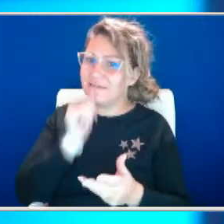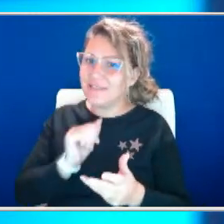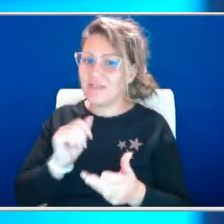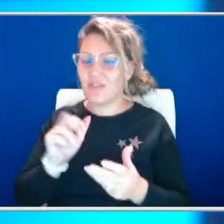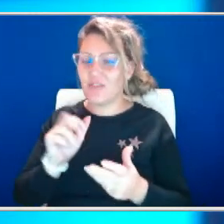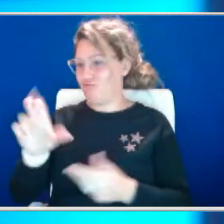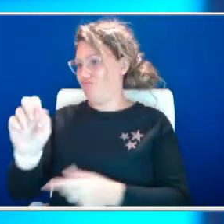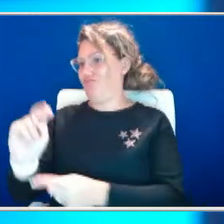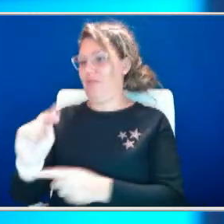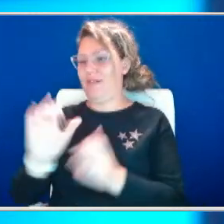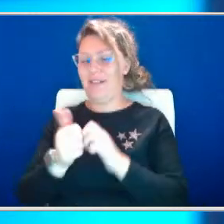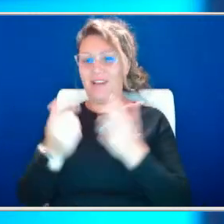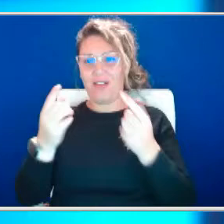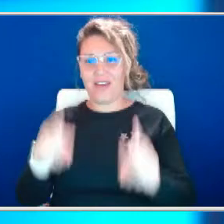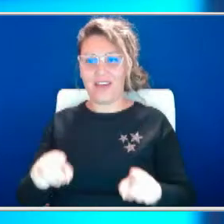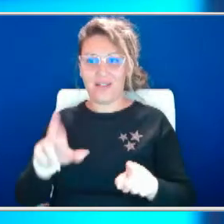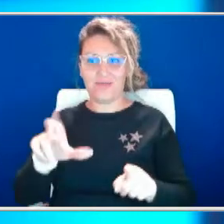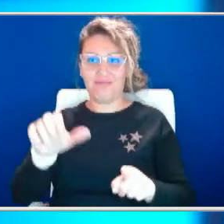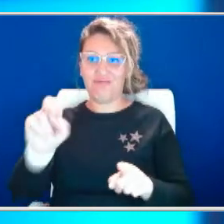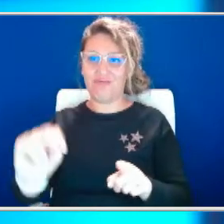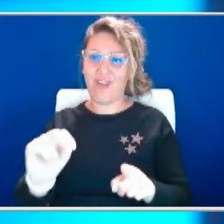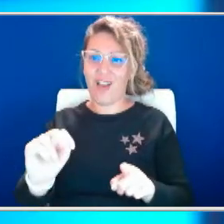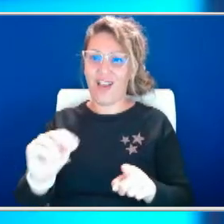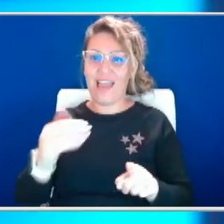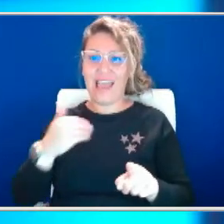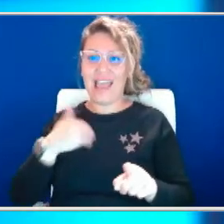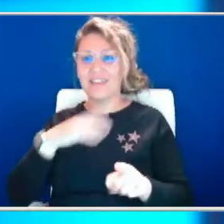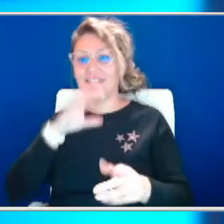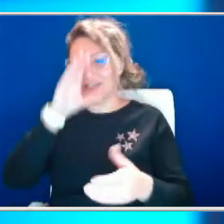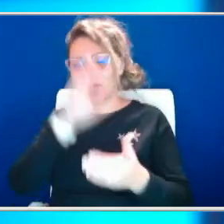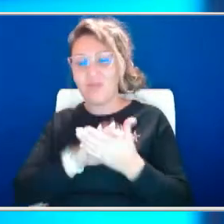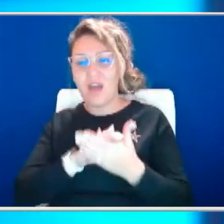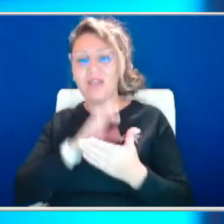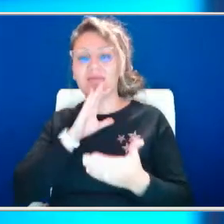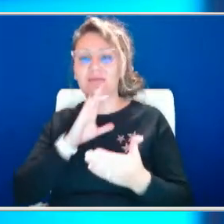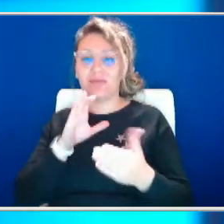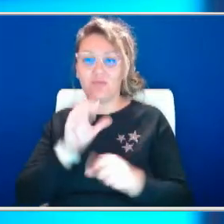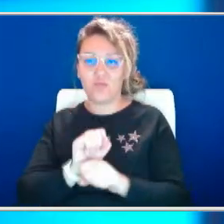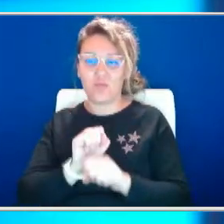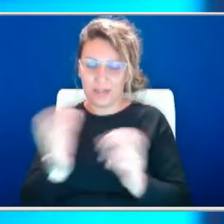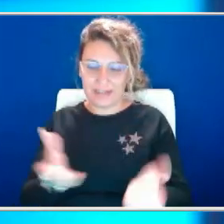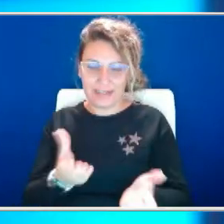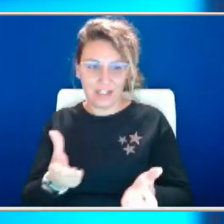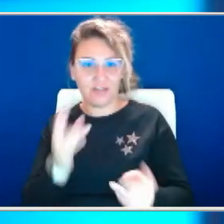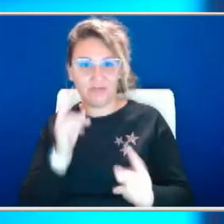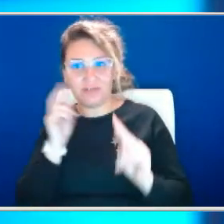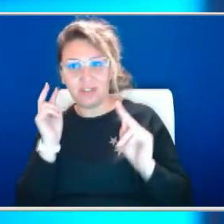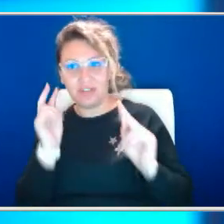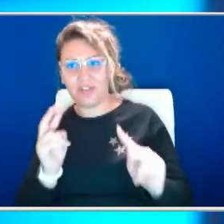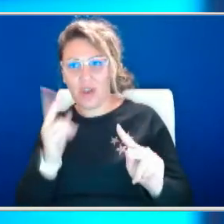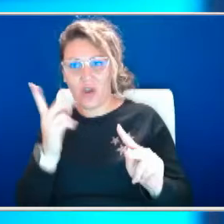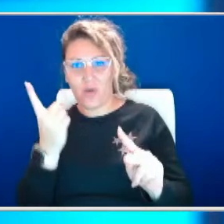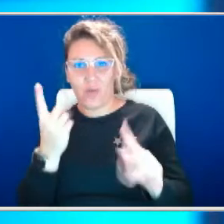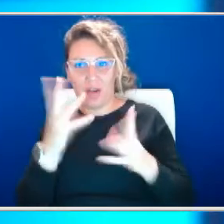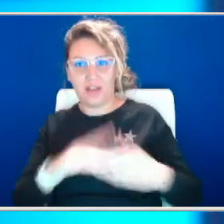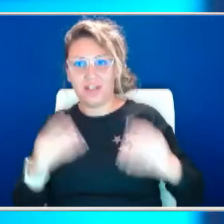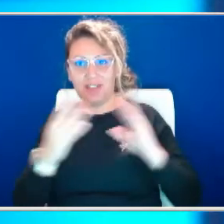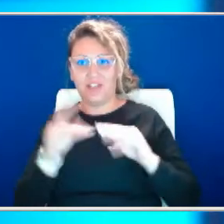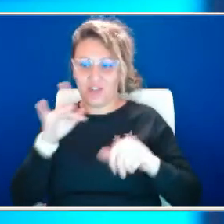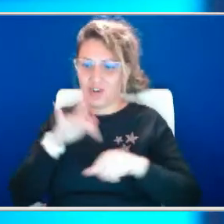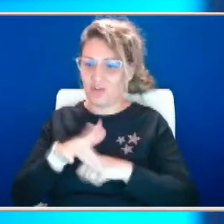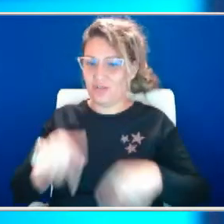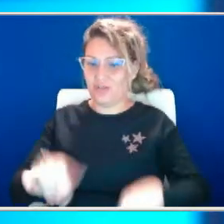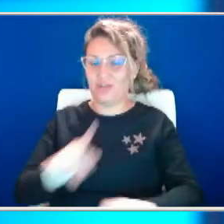actually has a spouse that works here in the health system, and she saw one of the stories that we did on it earlier on during the clinical